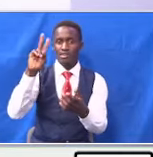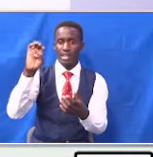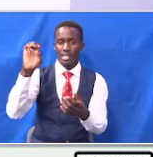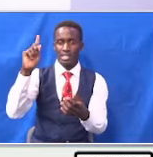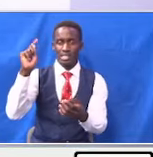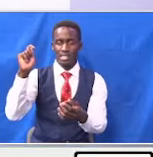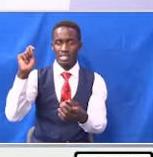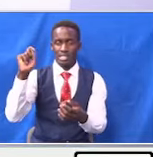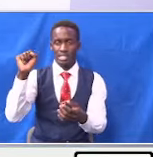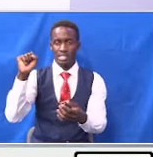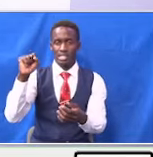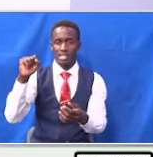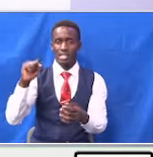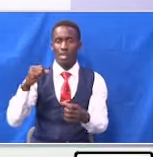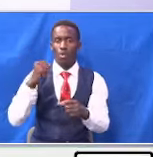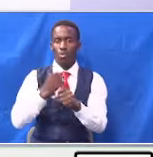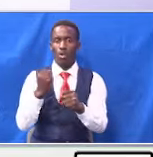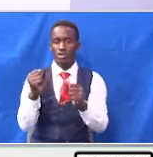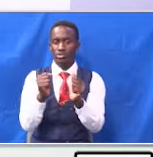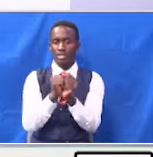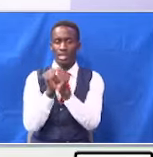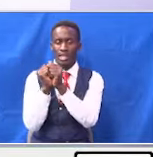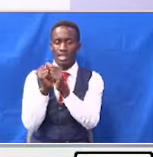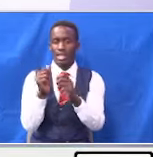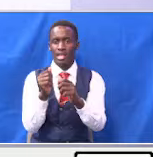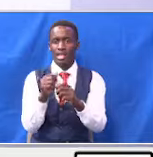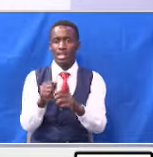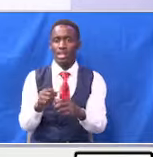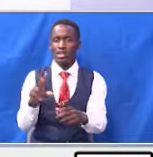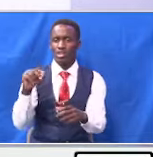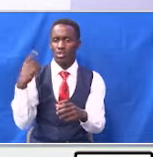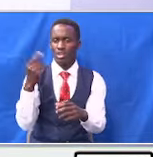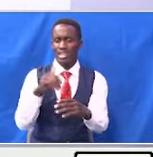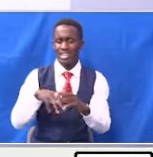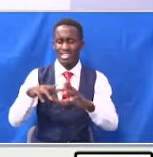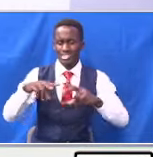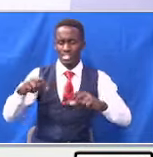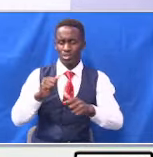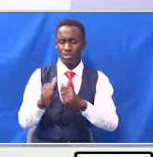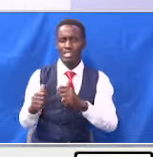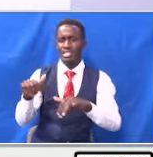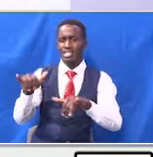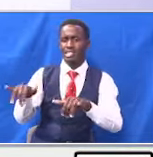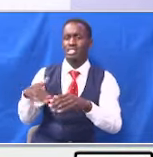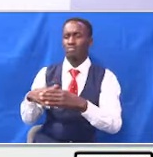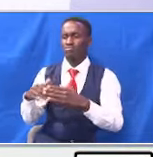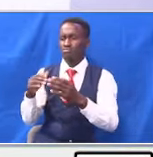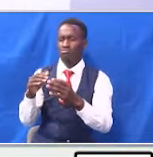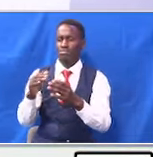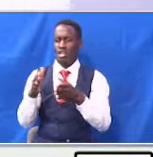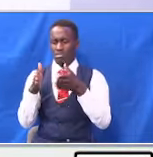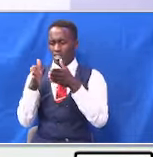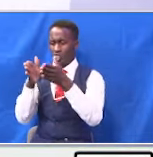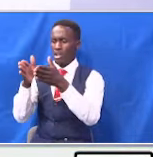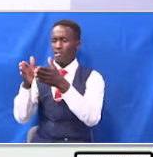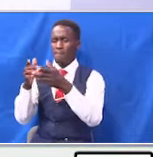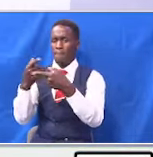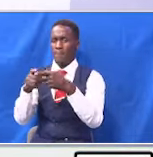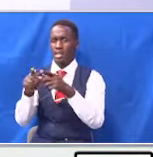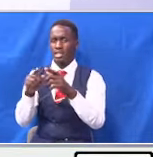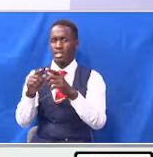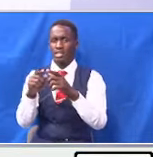call esoteric research, research that just remains on a shelf, but actually are linking research to community and to industry so